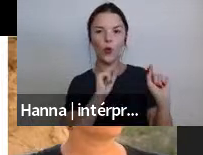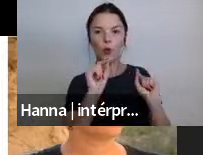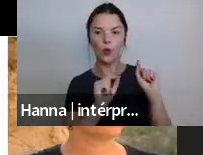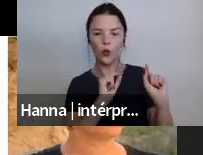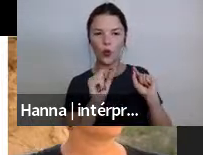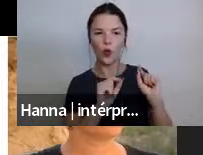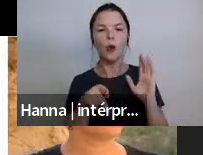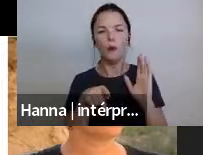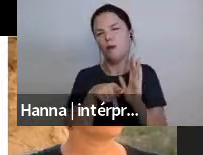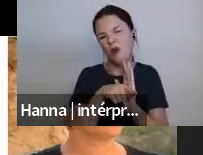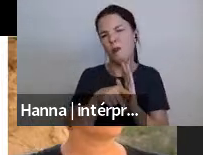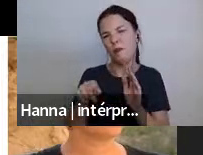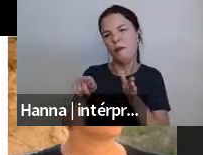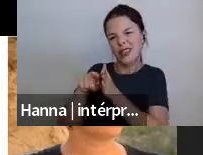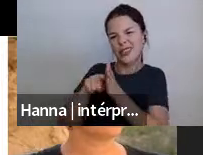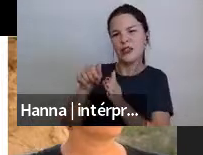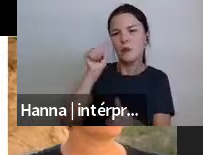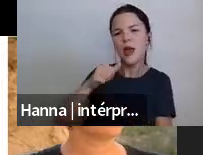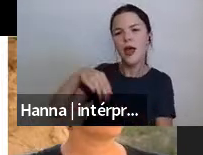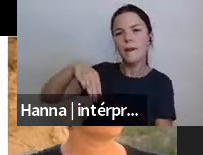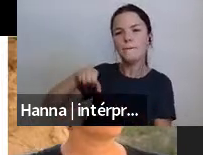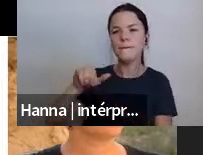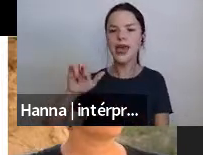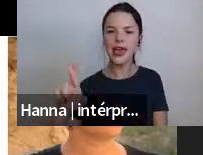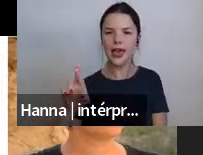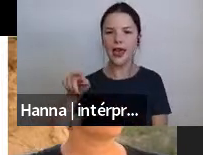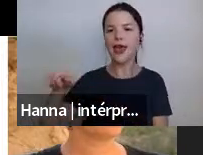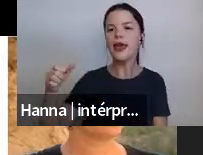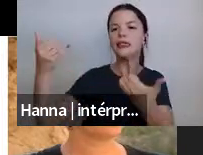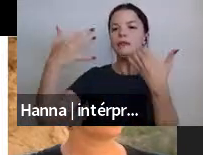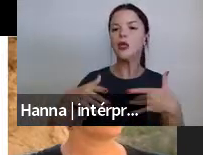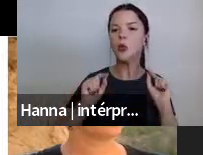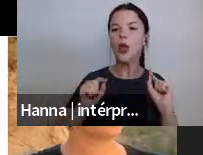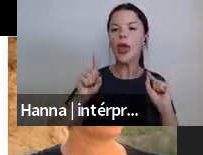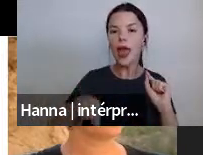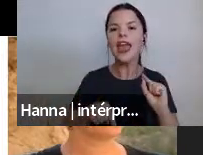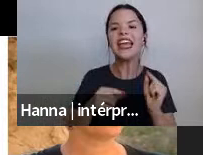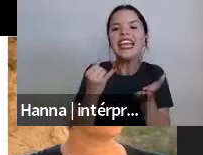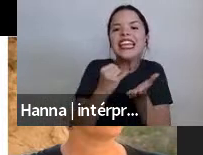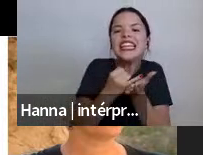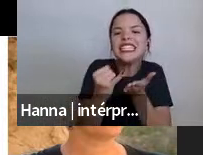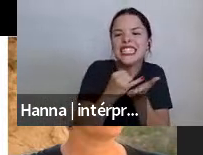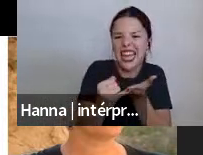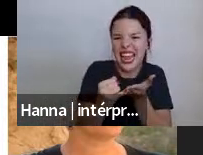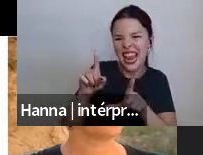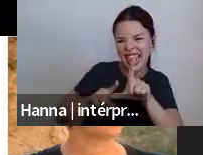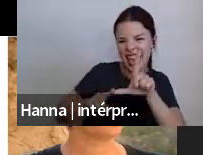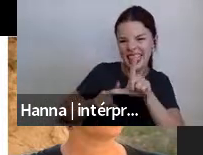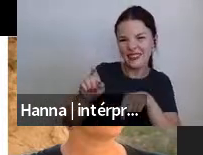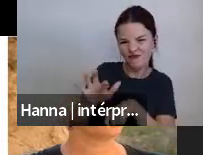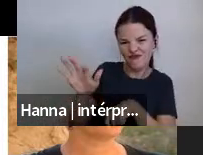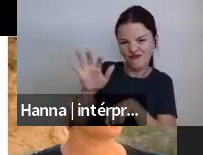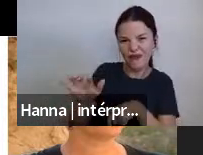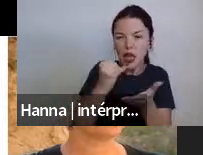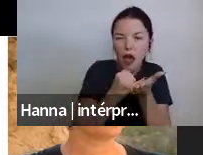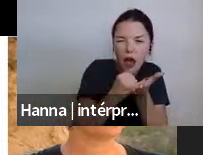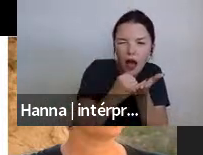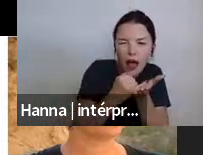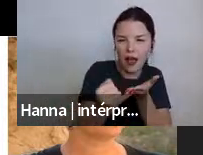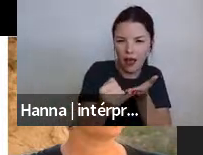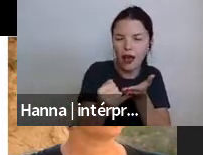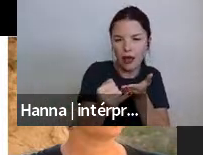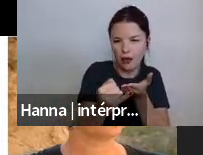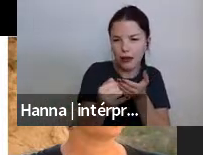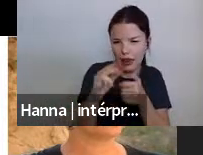in Meir's view is initialization. We talked about it later, before,